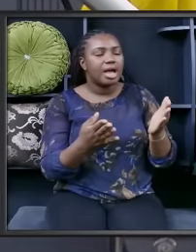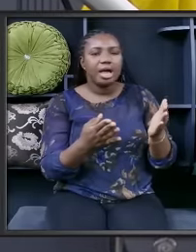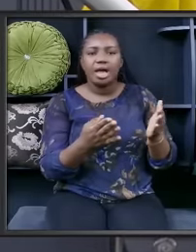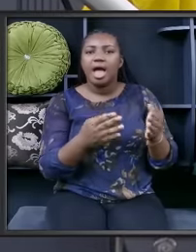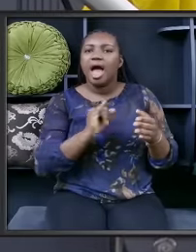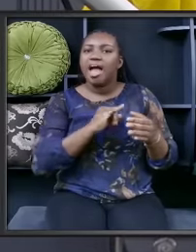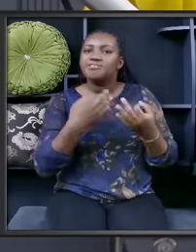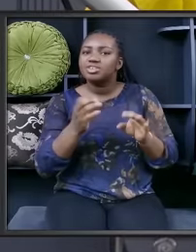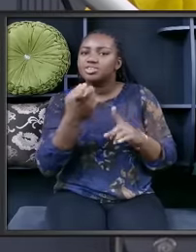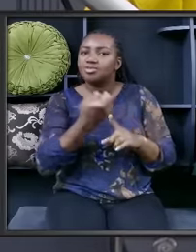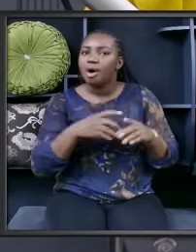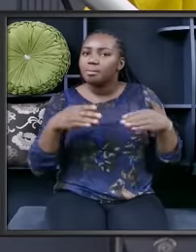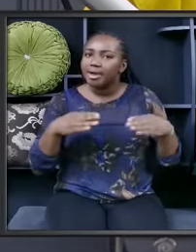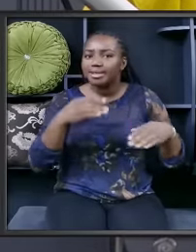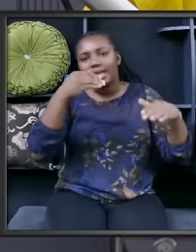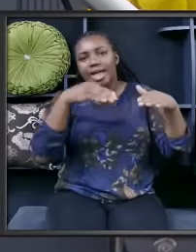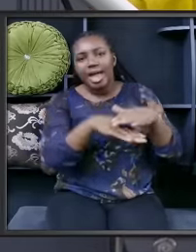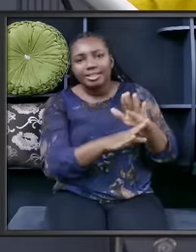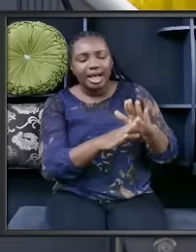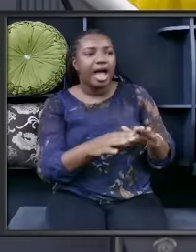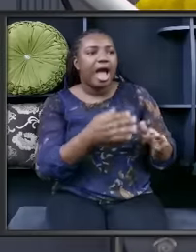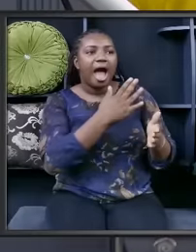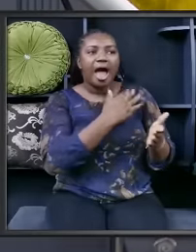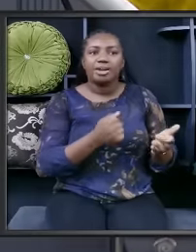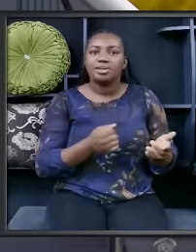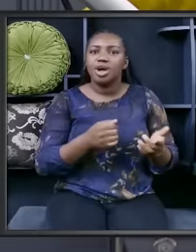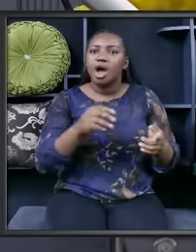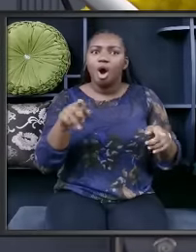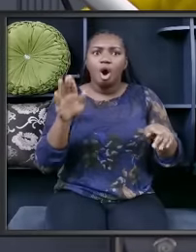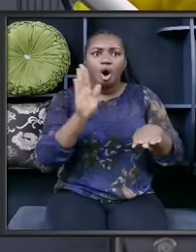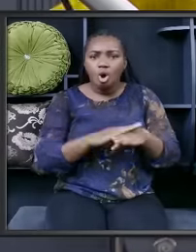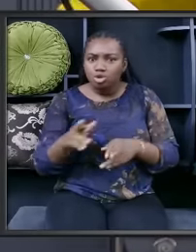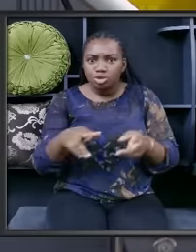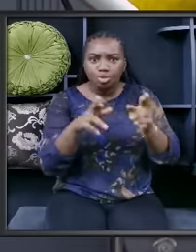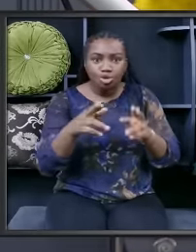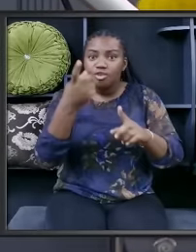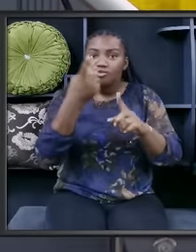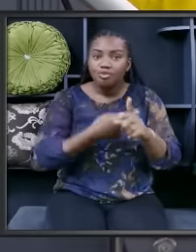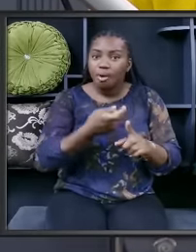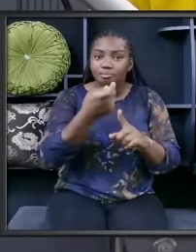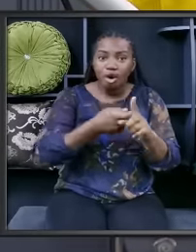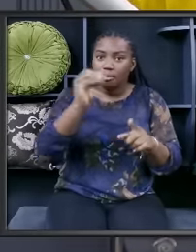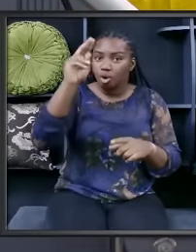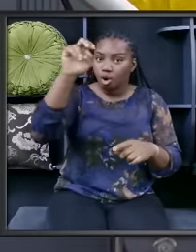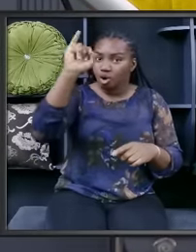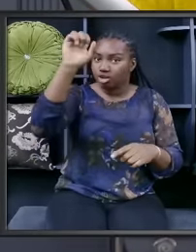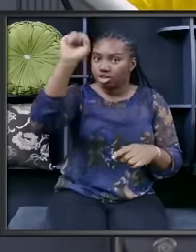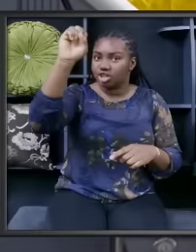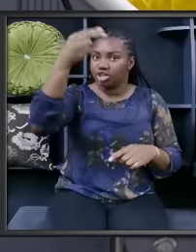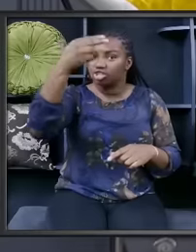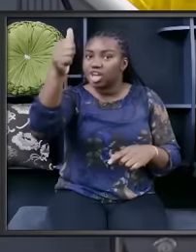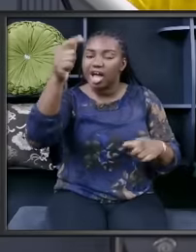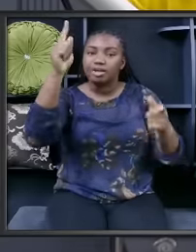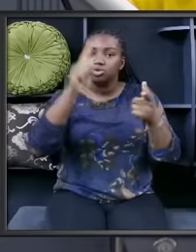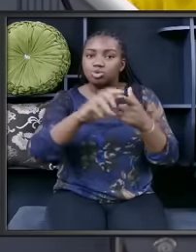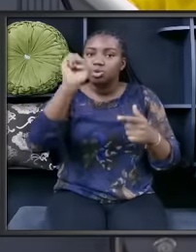10,000 from Onisha to Ebonyi State. Police checkpoint, they more than 10,000. As you they pass the another